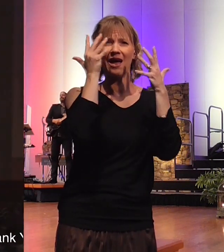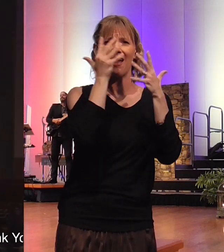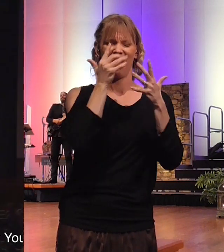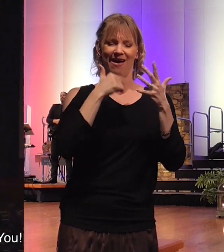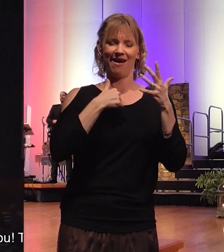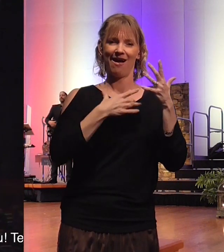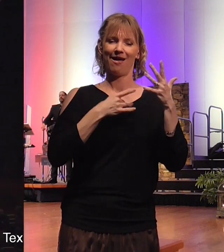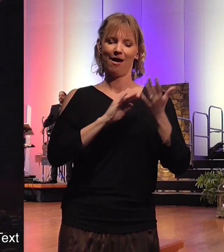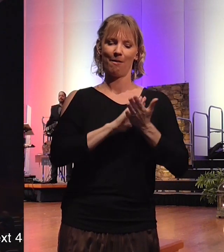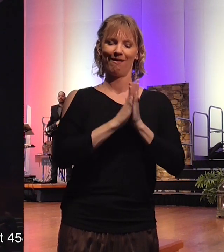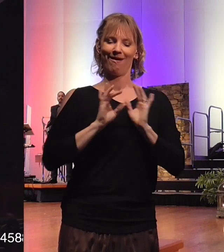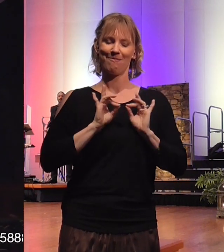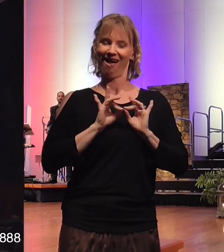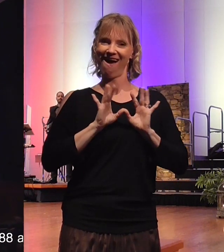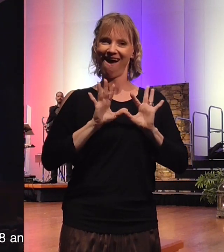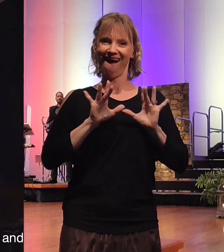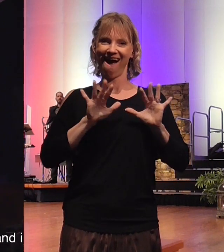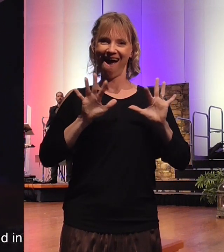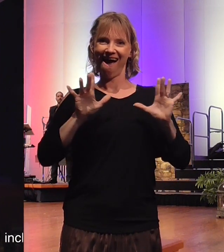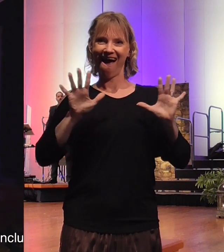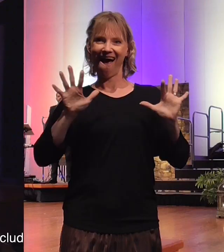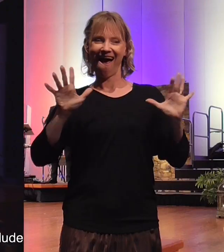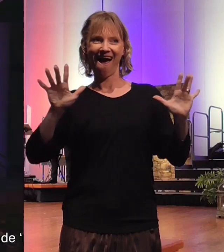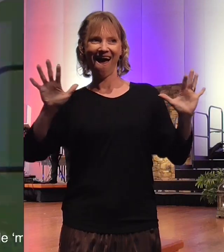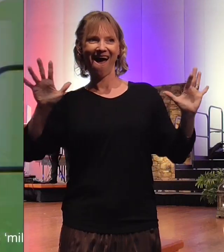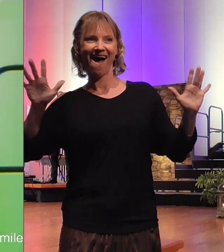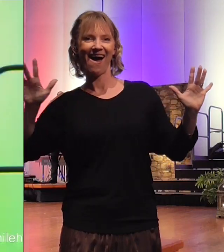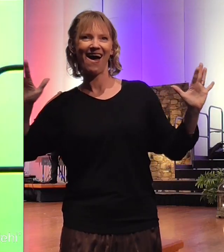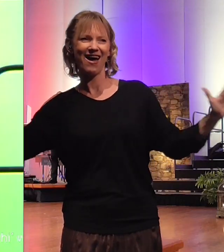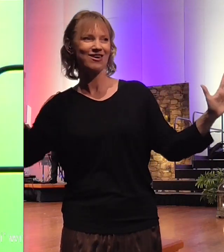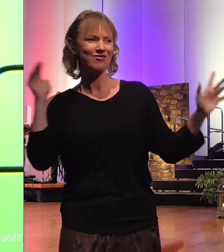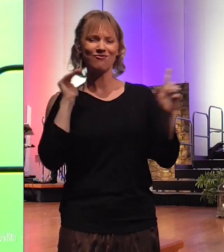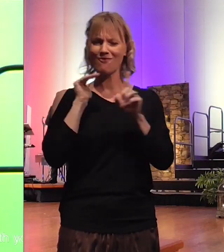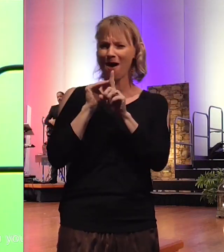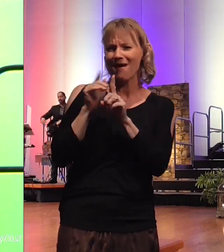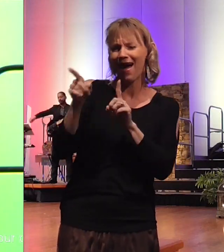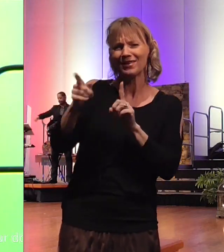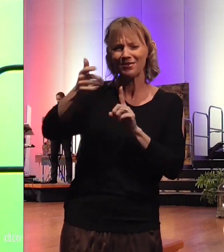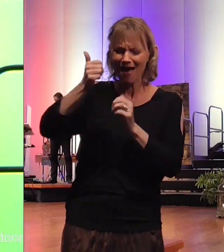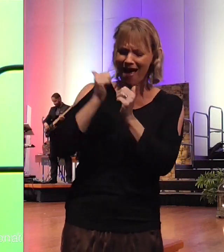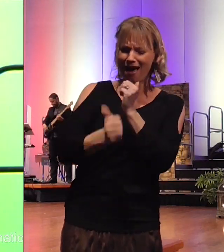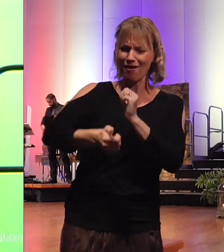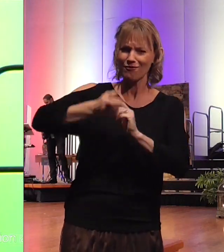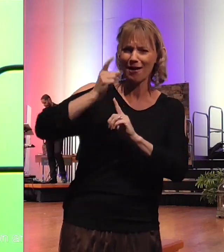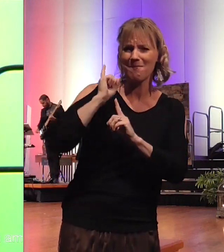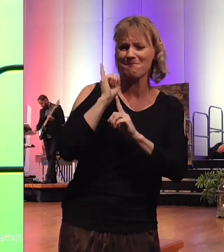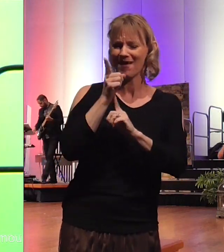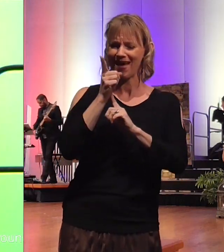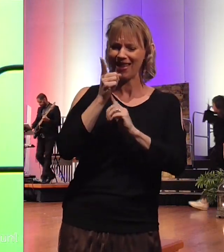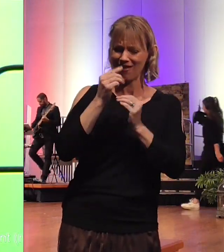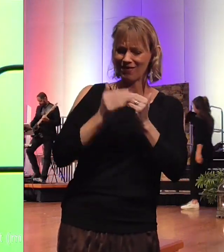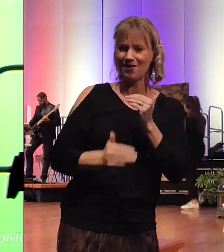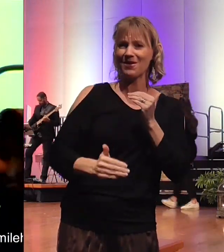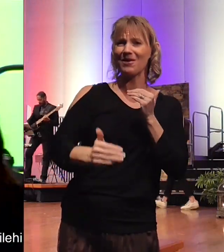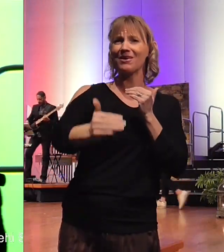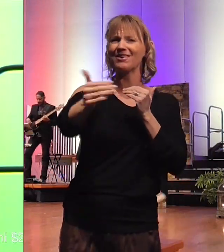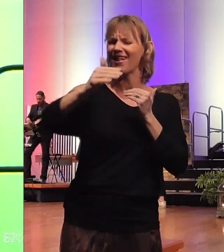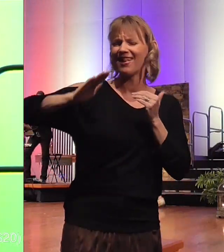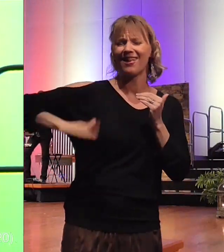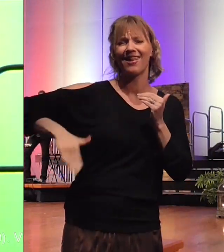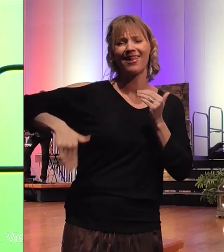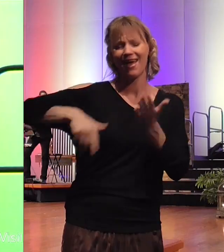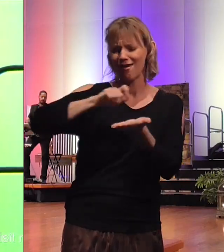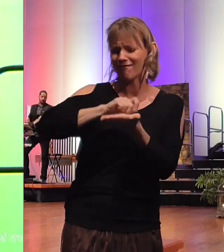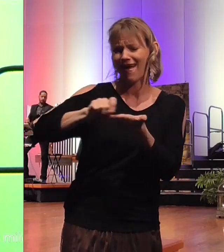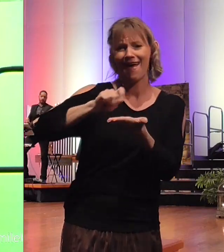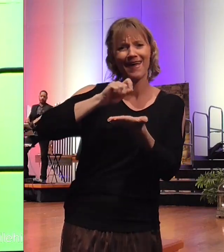the light that's missing and remind you every minute of the future isn't written,